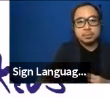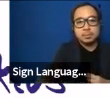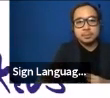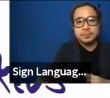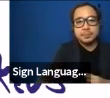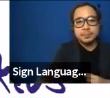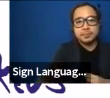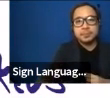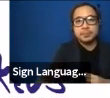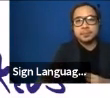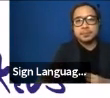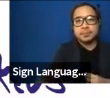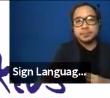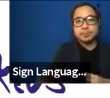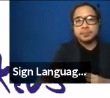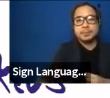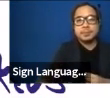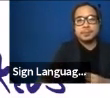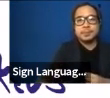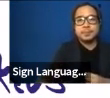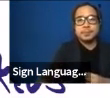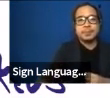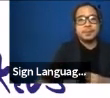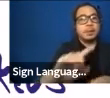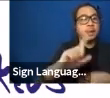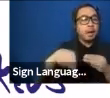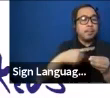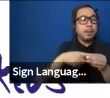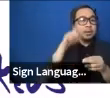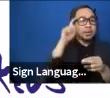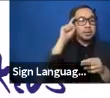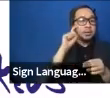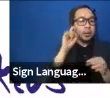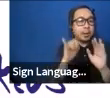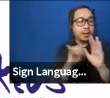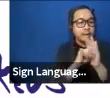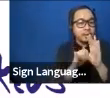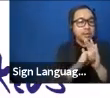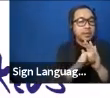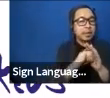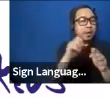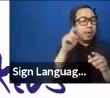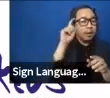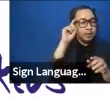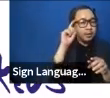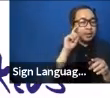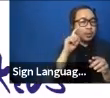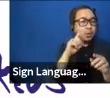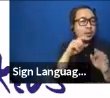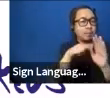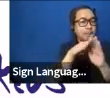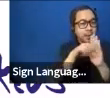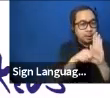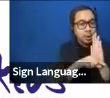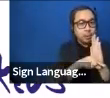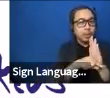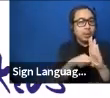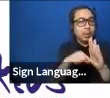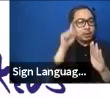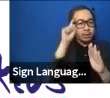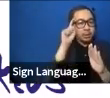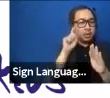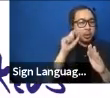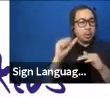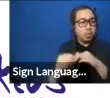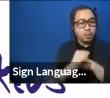about the sexual identity, sexual orientation, sexual risk and condom use behavior of clients of transgender sex